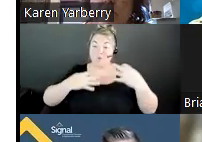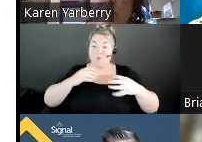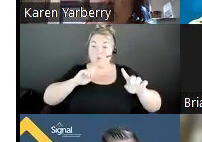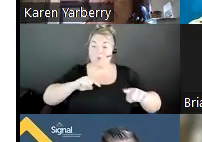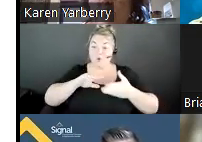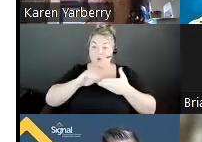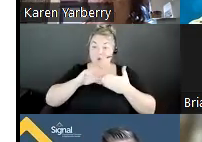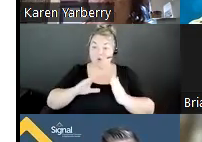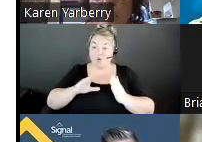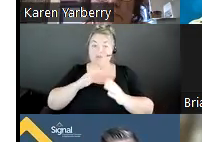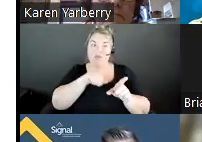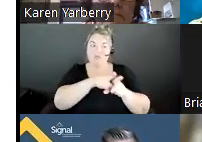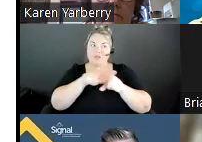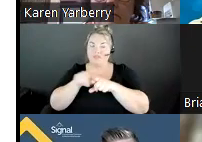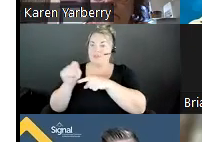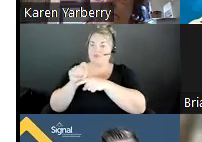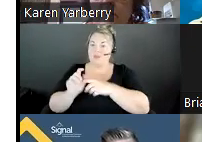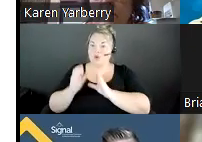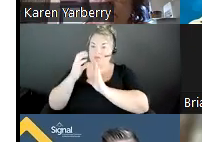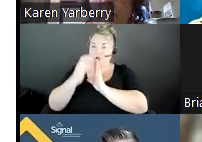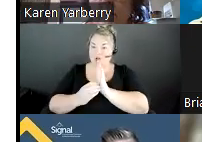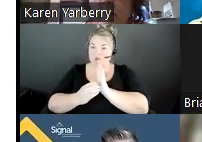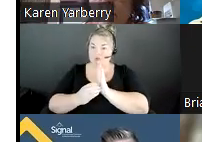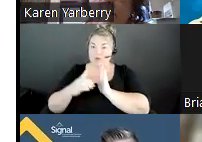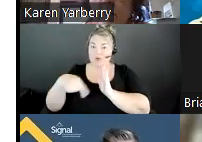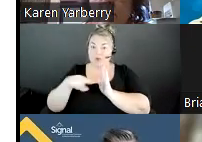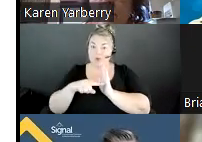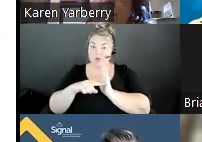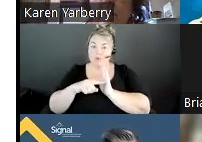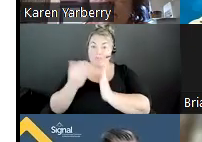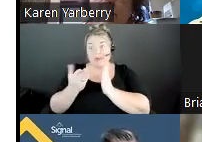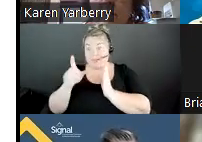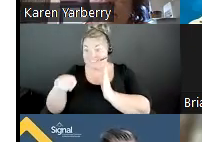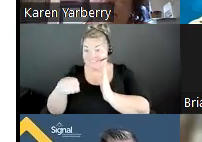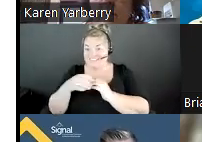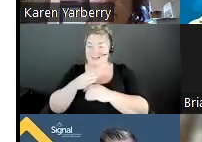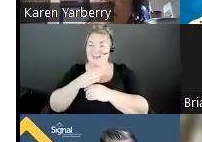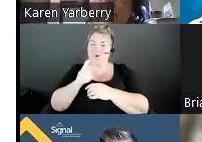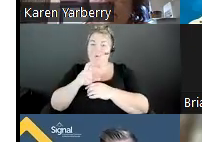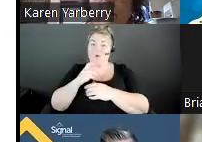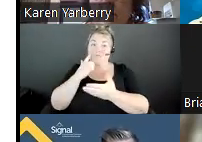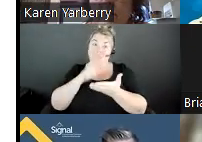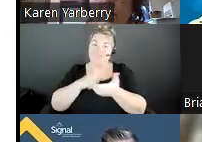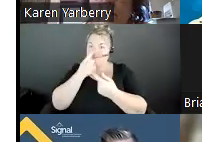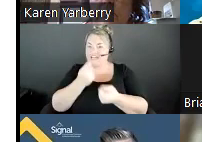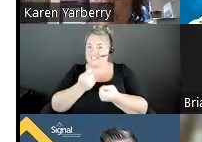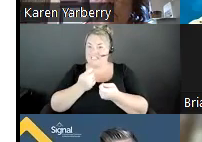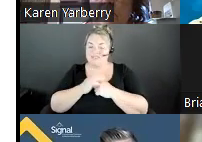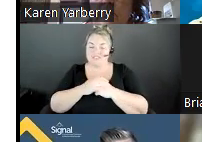well as the trainer module, which you may need and or find